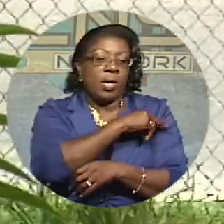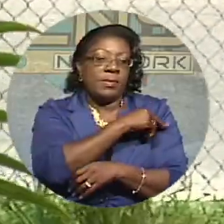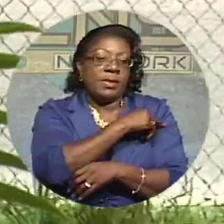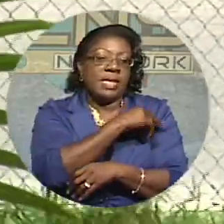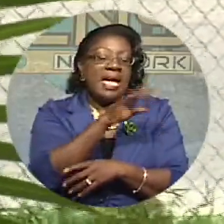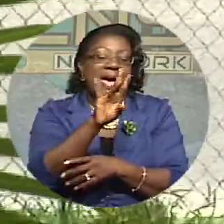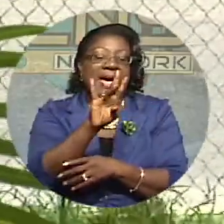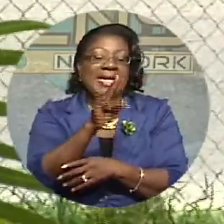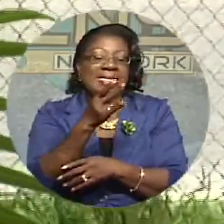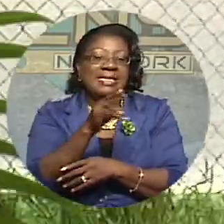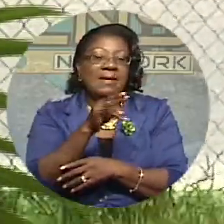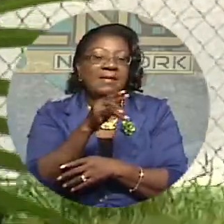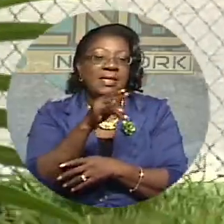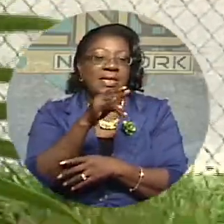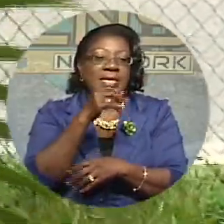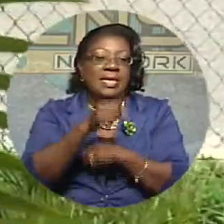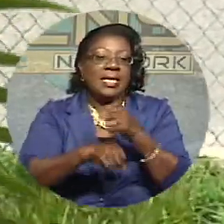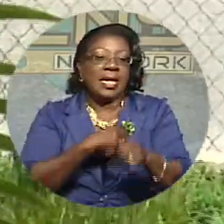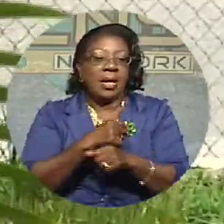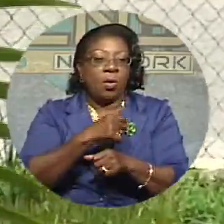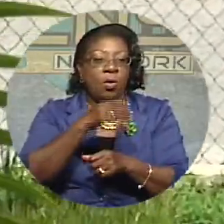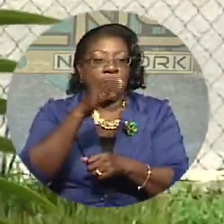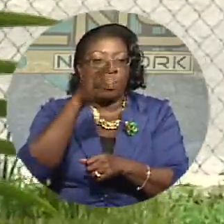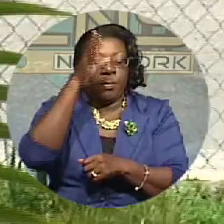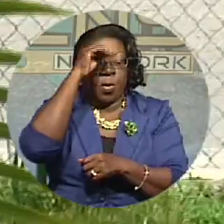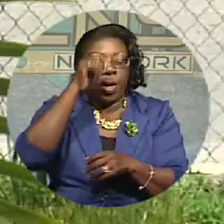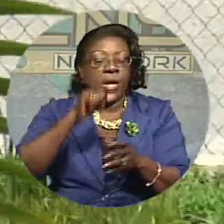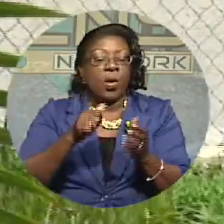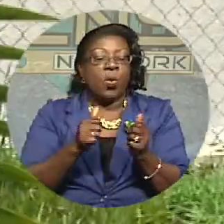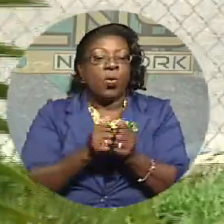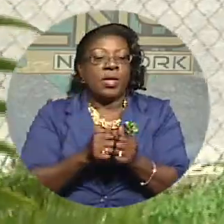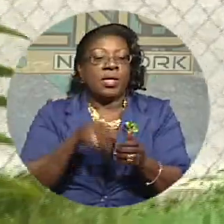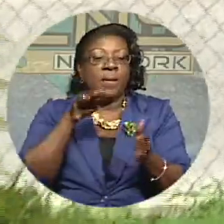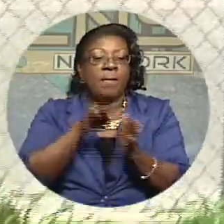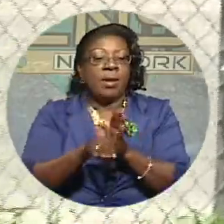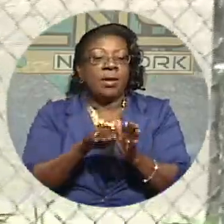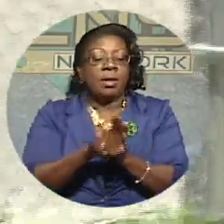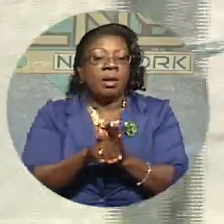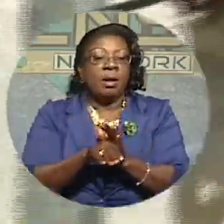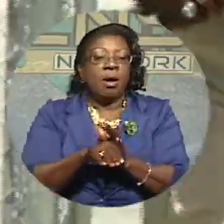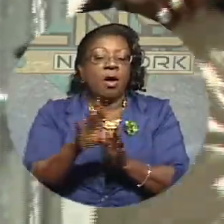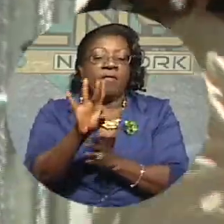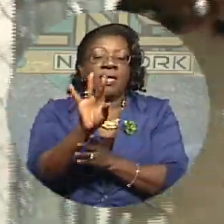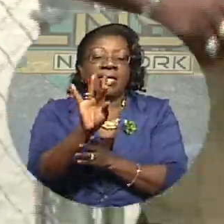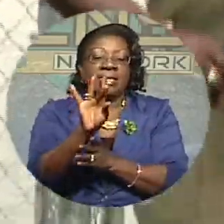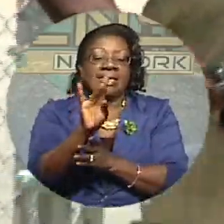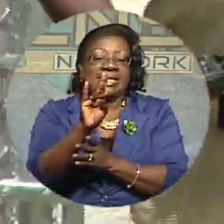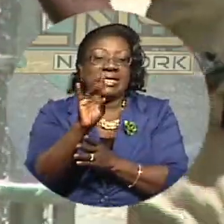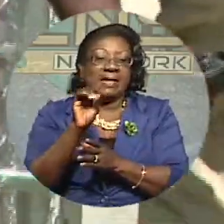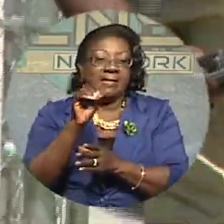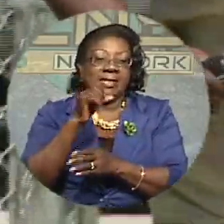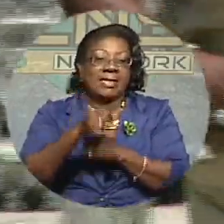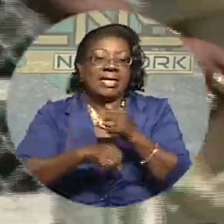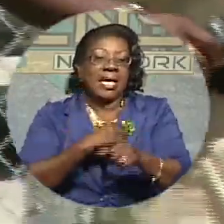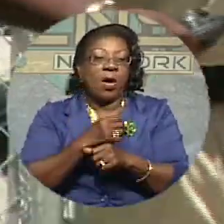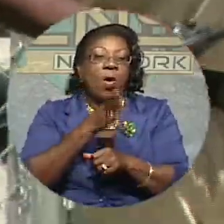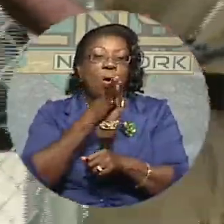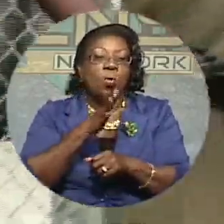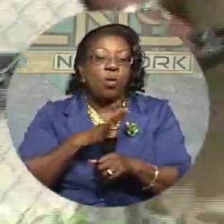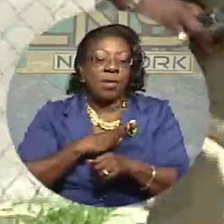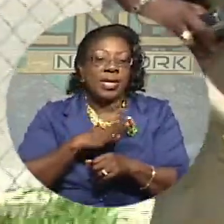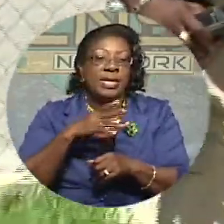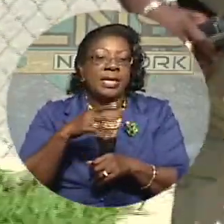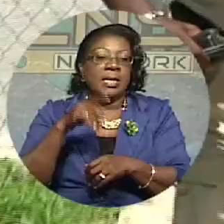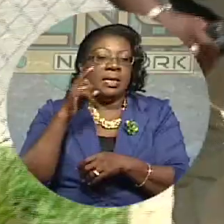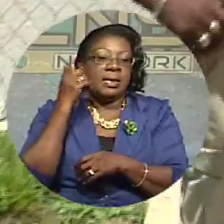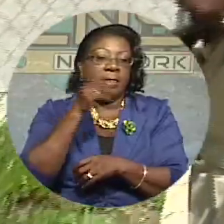male resident of Polima Street with the May 31st murder of 70-year-old Belpheme Lightbourne. The teen's identity is being withheld